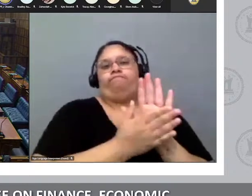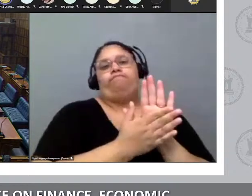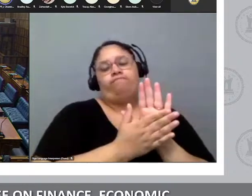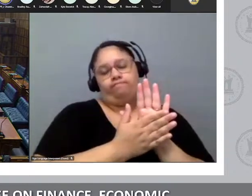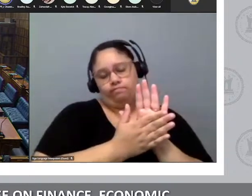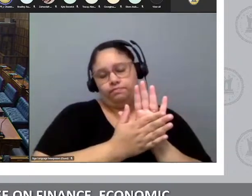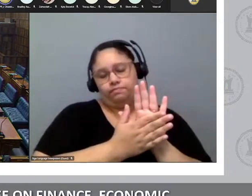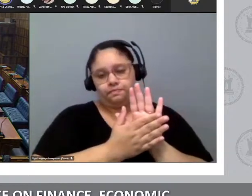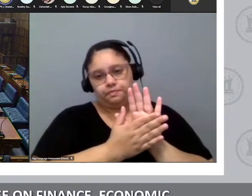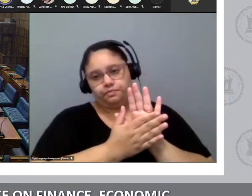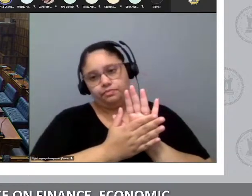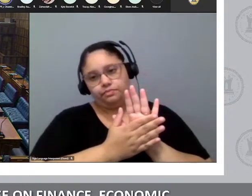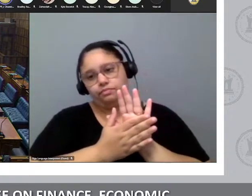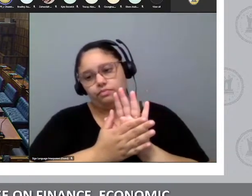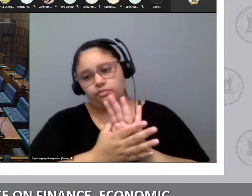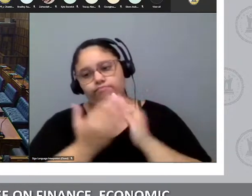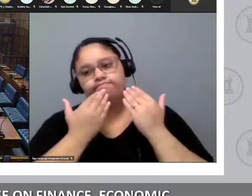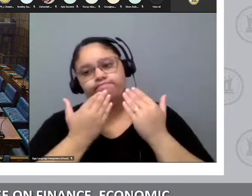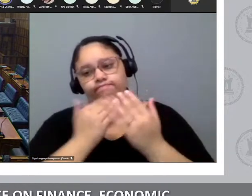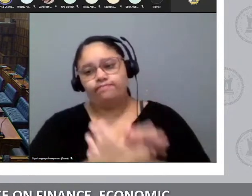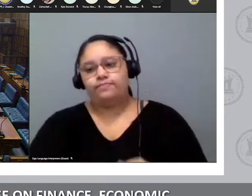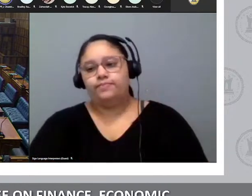apologies have been noted